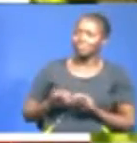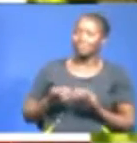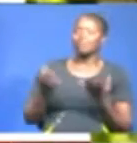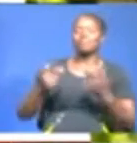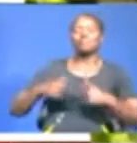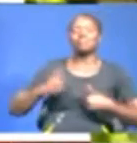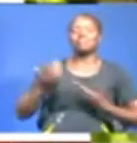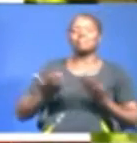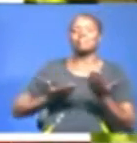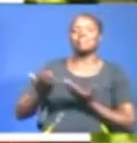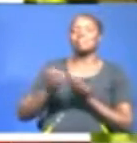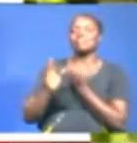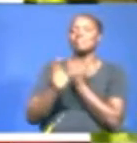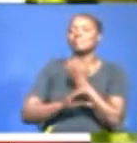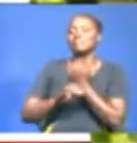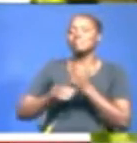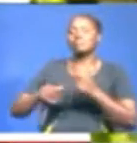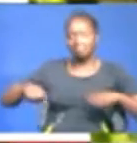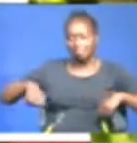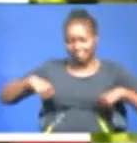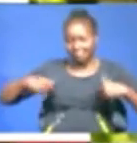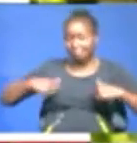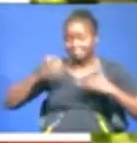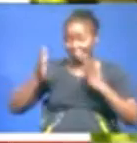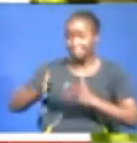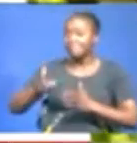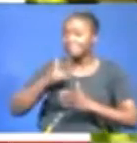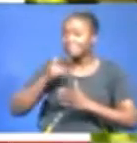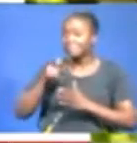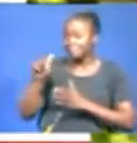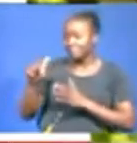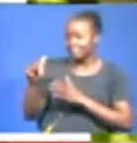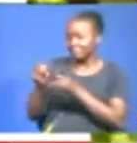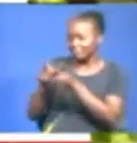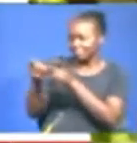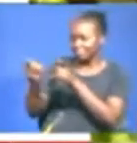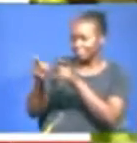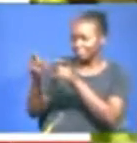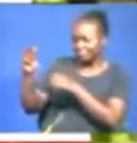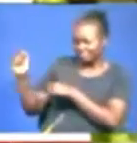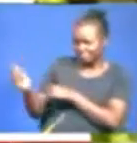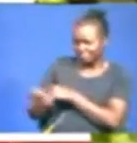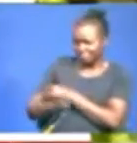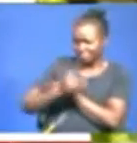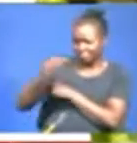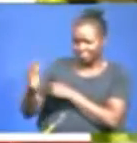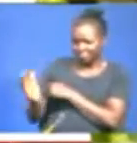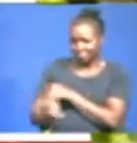the country. I would be a proud person to say, being in charge of sweeping, the country is clean.